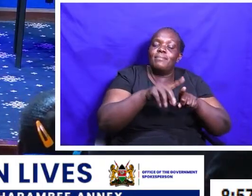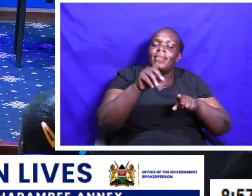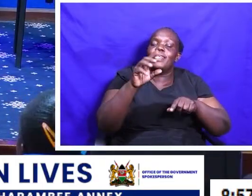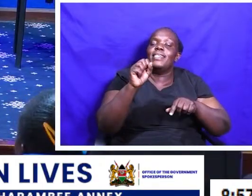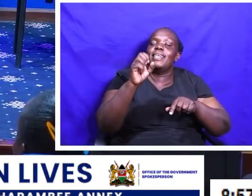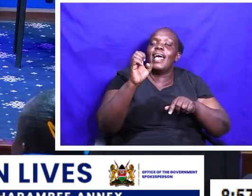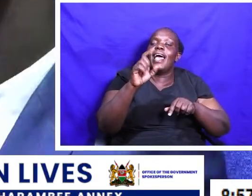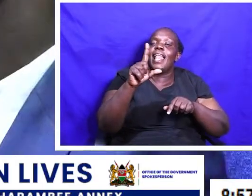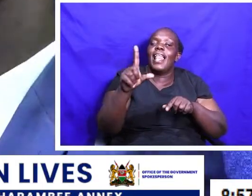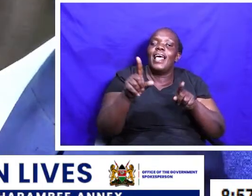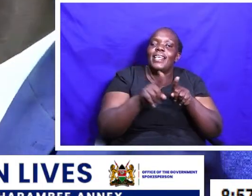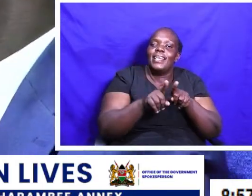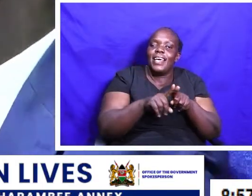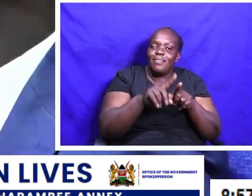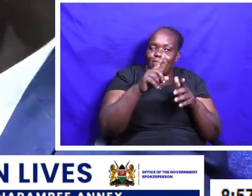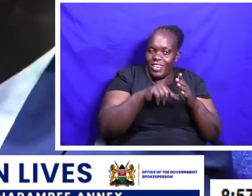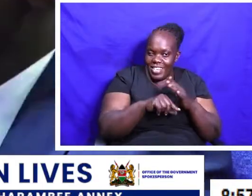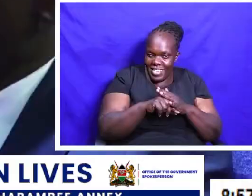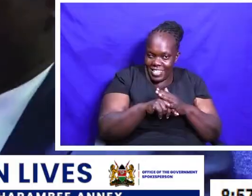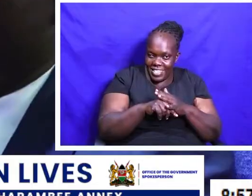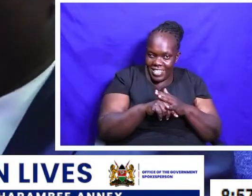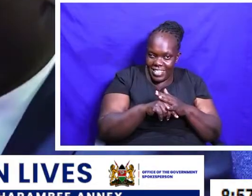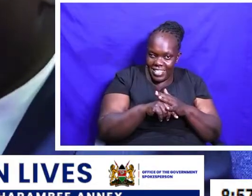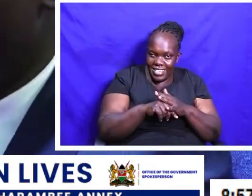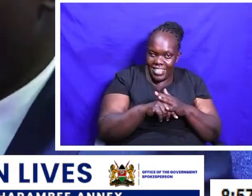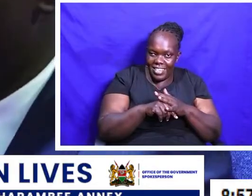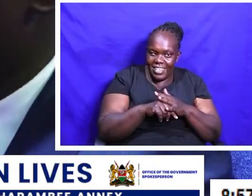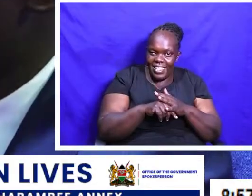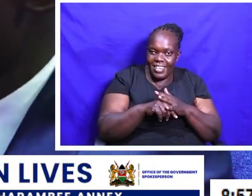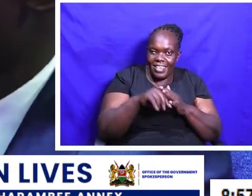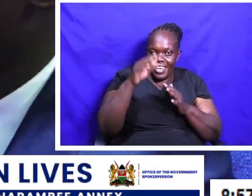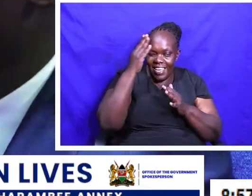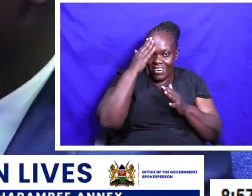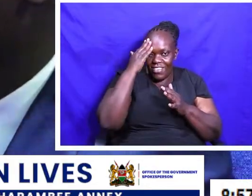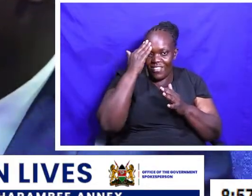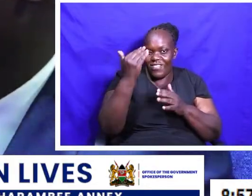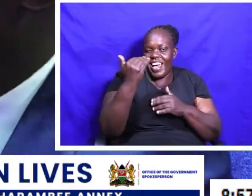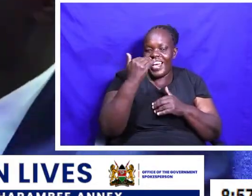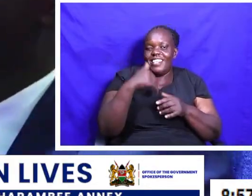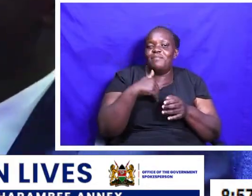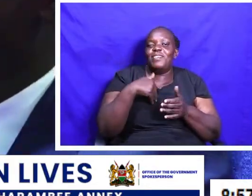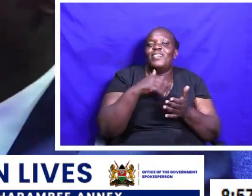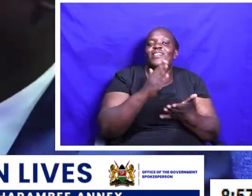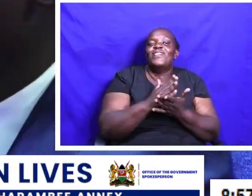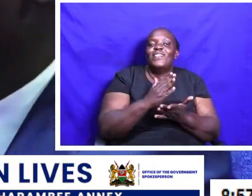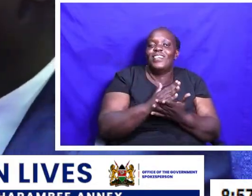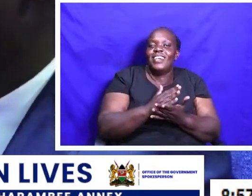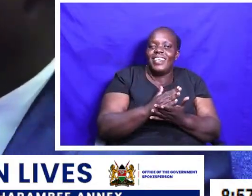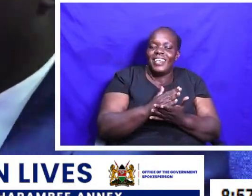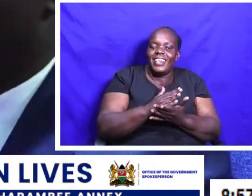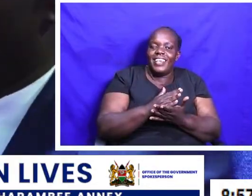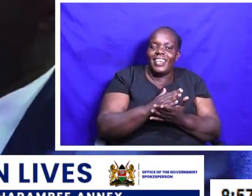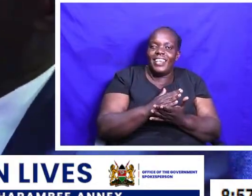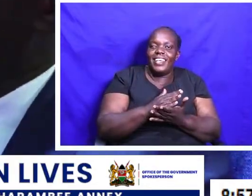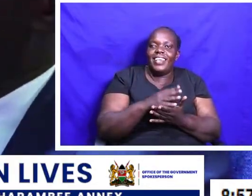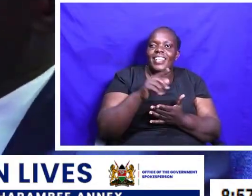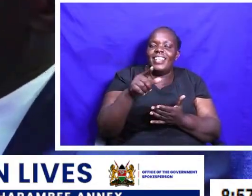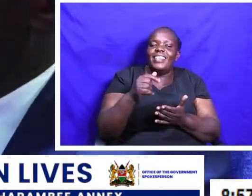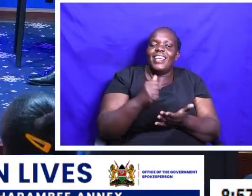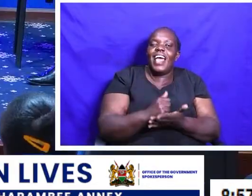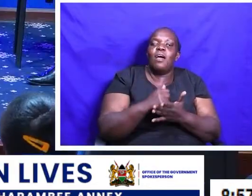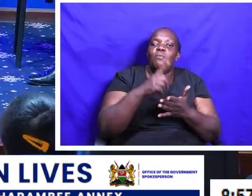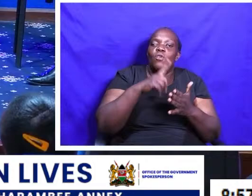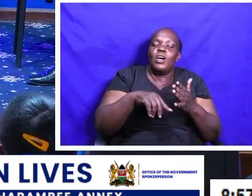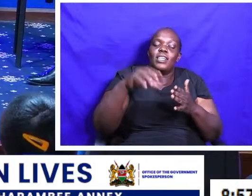diesel? No, za petrol. So when you compare, ni vizuri niulize. Kuuliza si ujinga. So